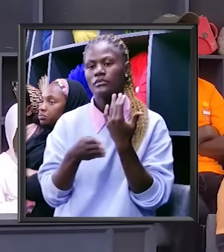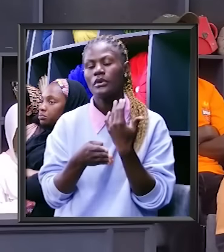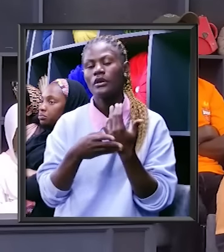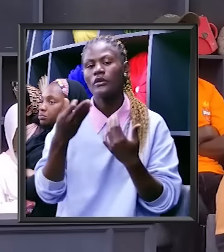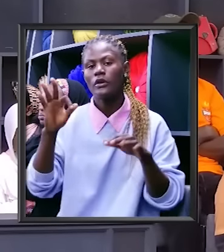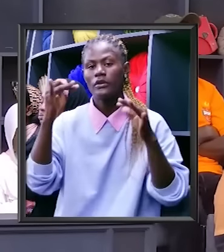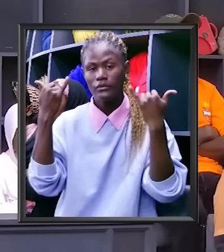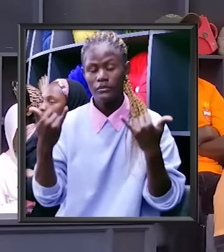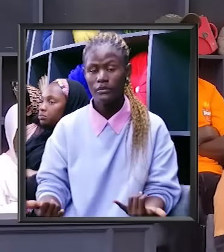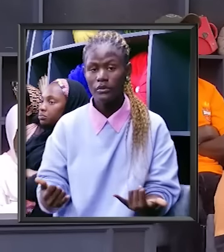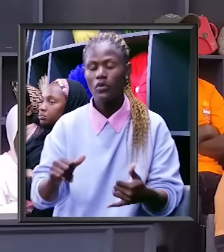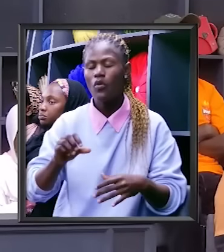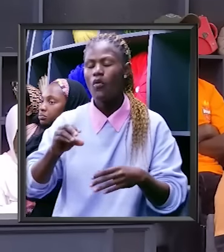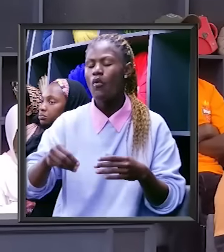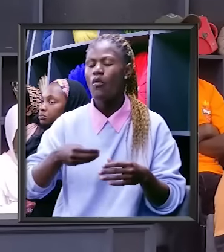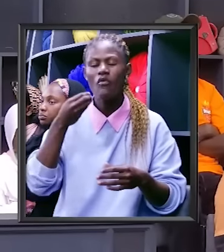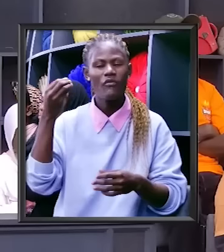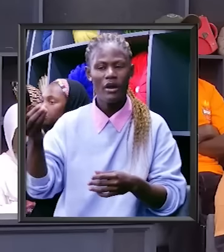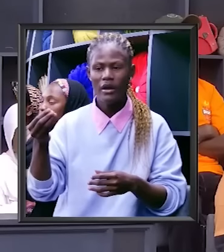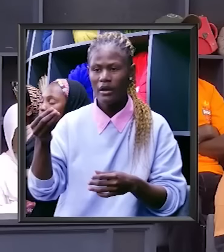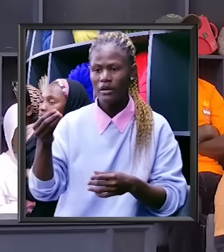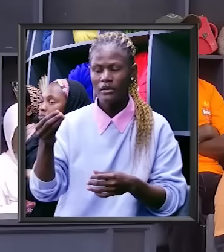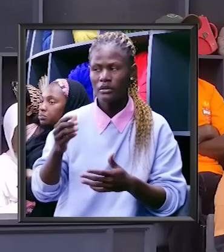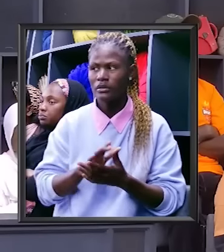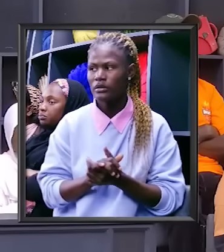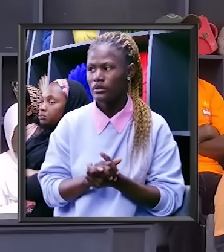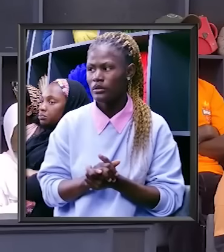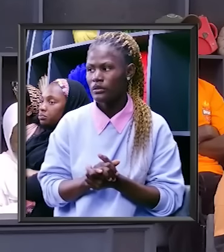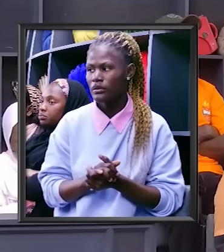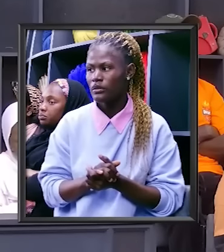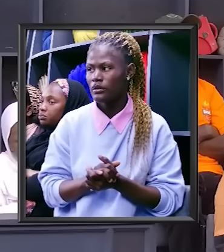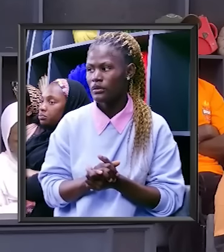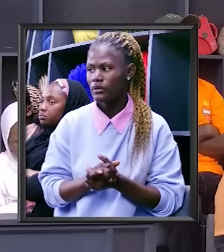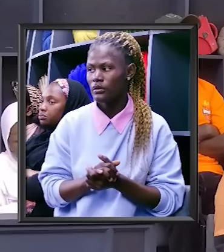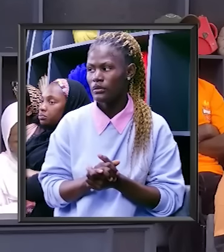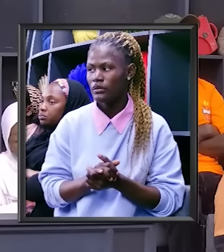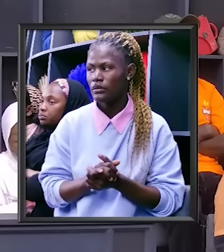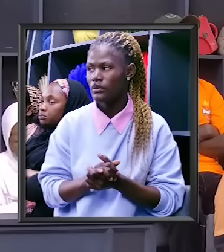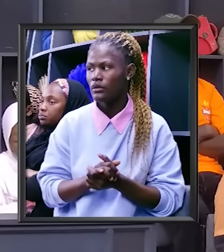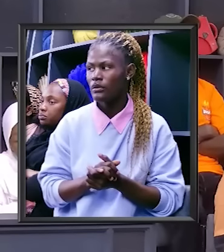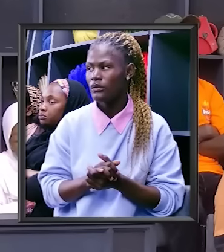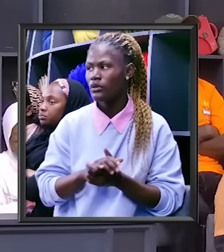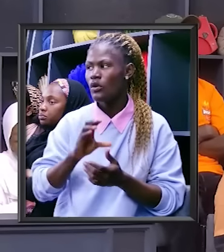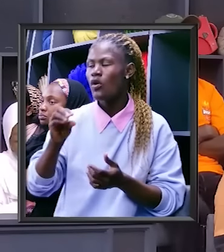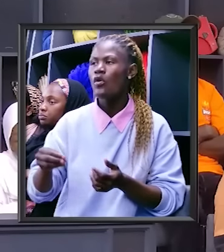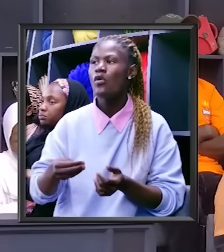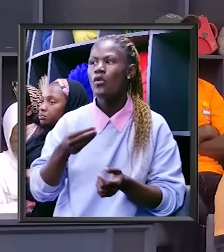nowadays, over, make I just say conservative, over